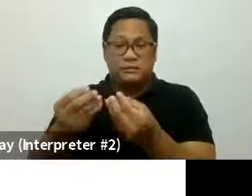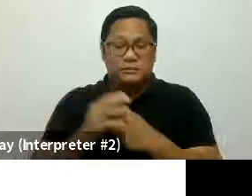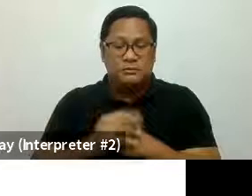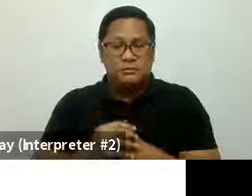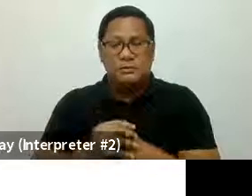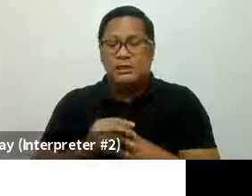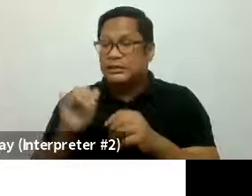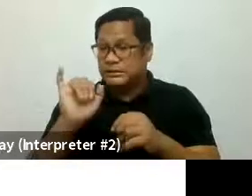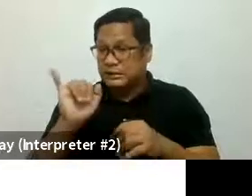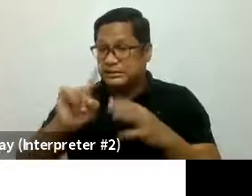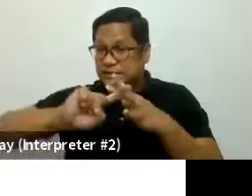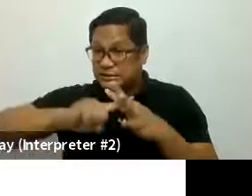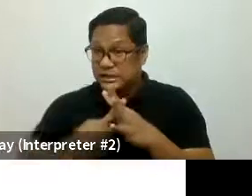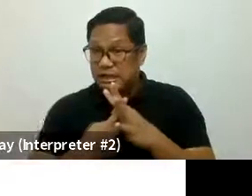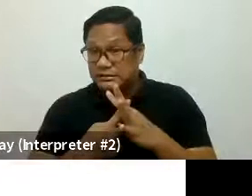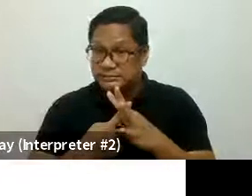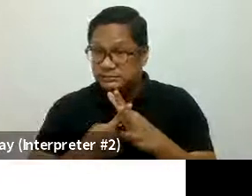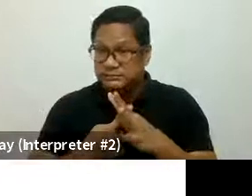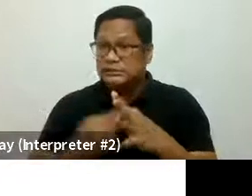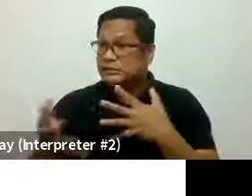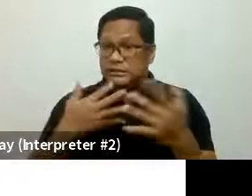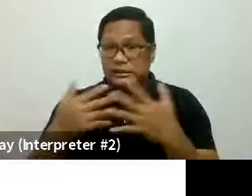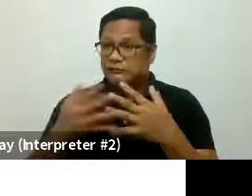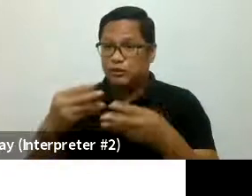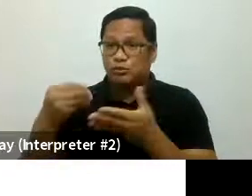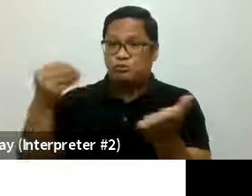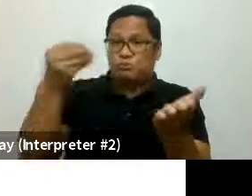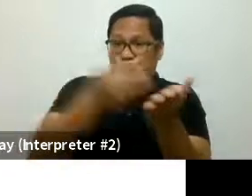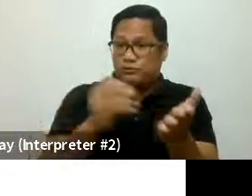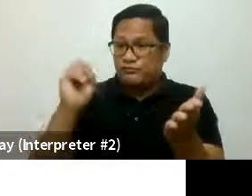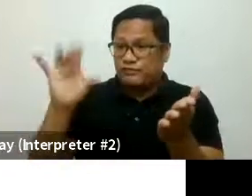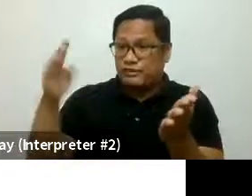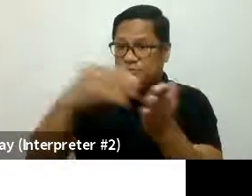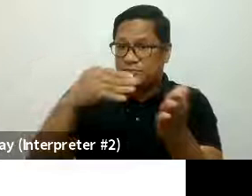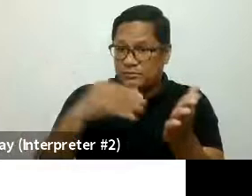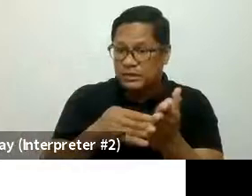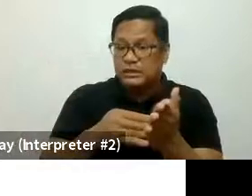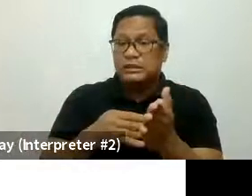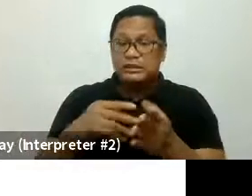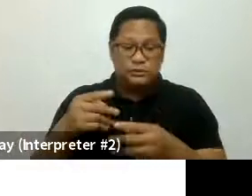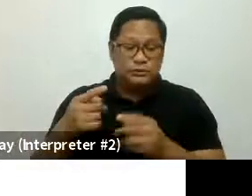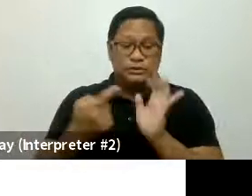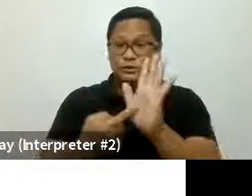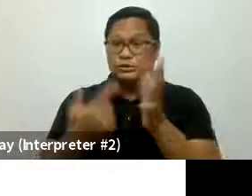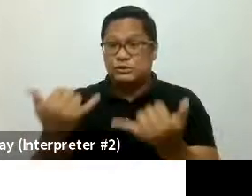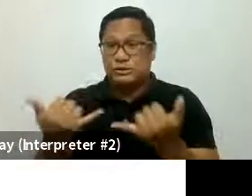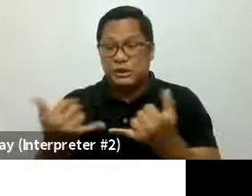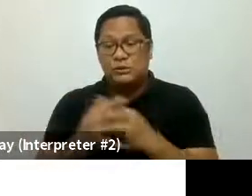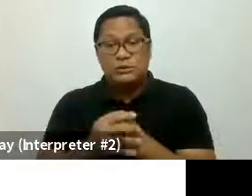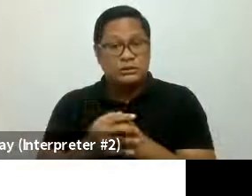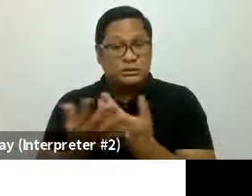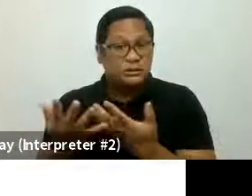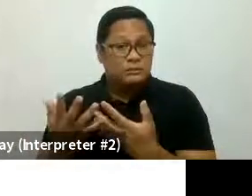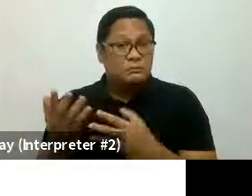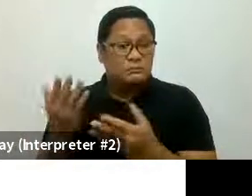it's a floor, because even if you put 50 billion or 1 billion pesos now, given the numbers Val is showing, that will probably only